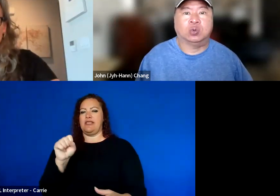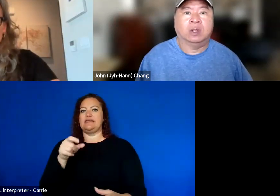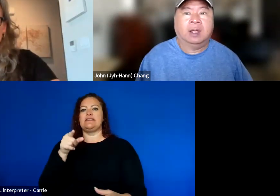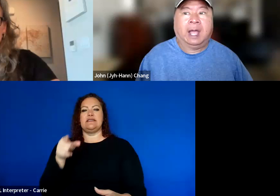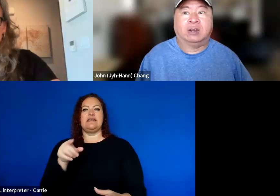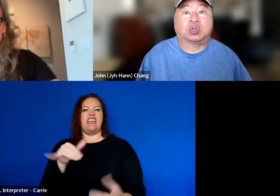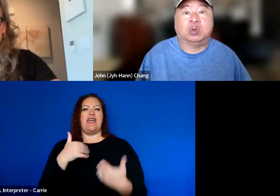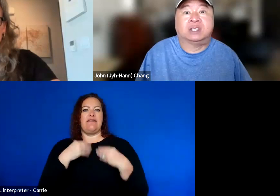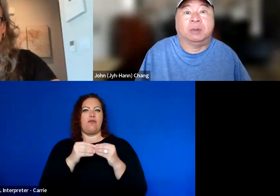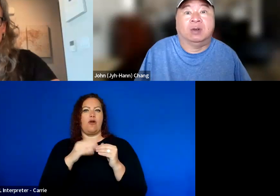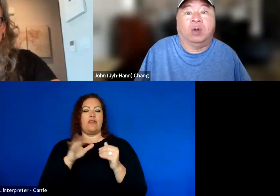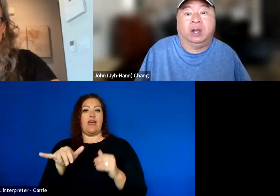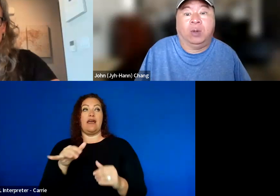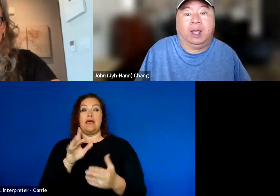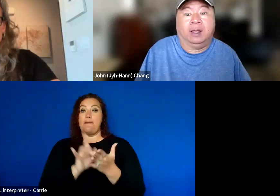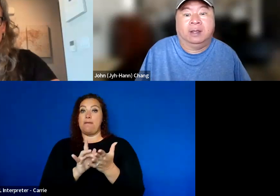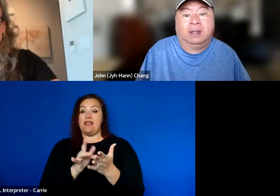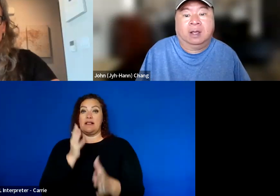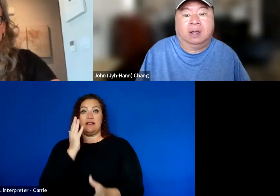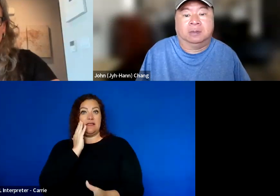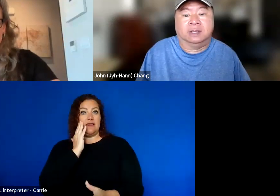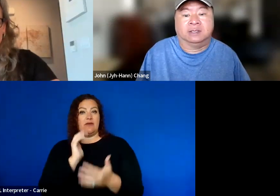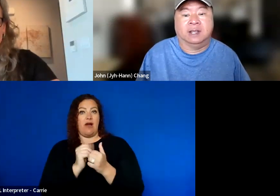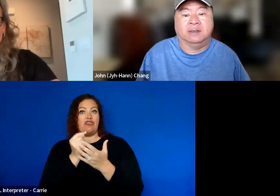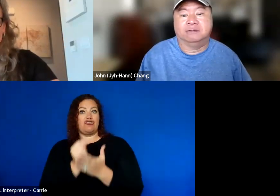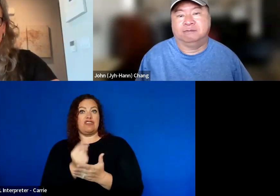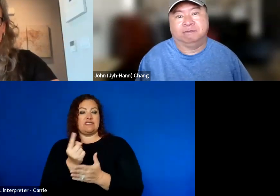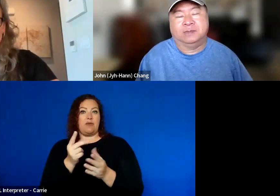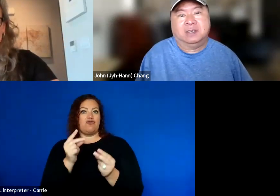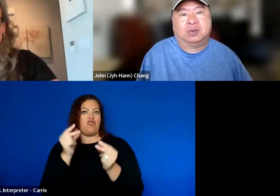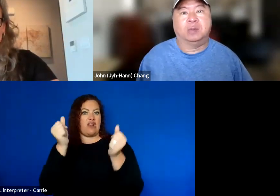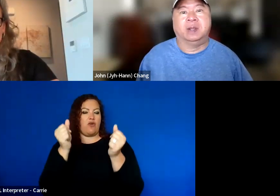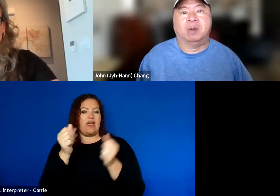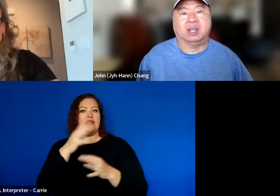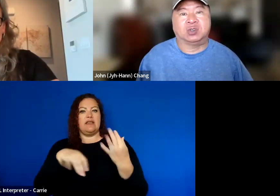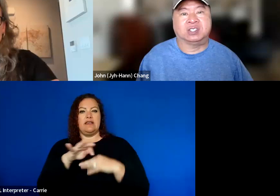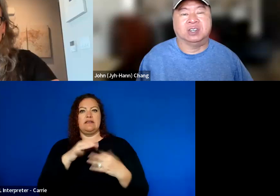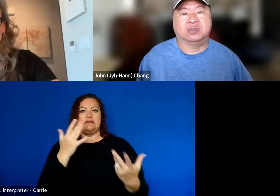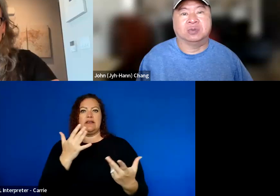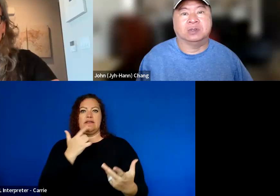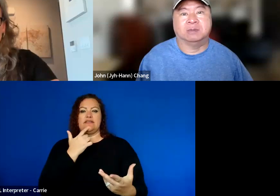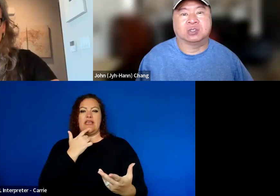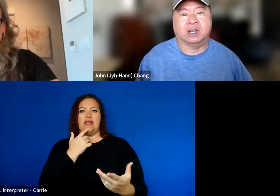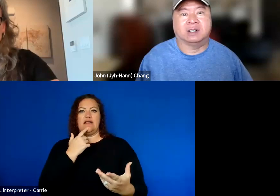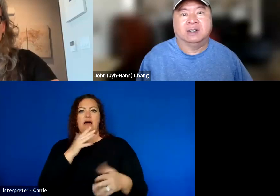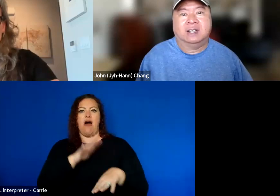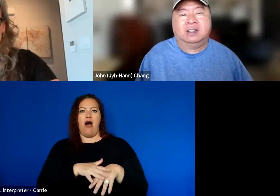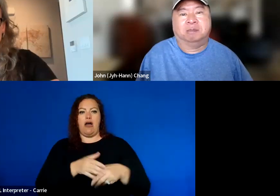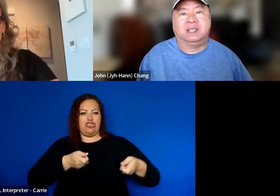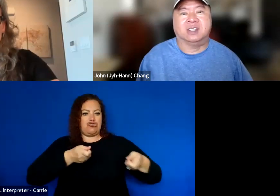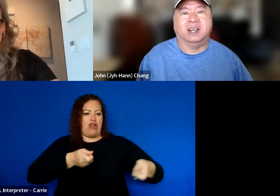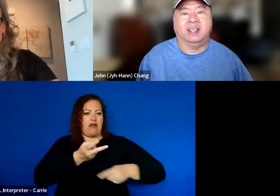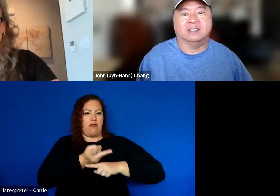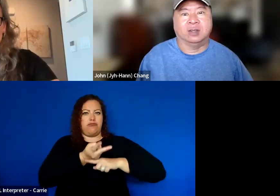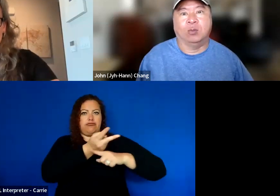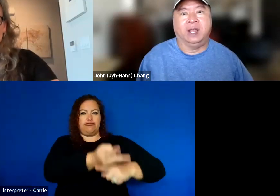know how to treat someone right away Right. instead of throwing them on a stretcher and throwing some striker,